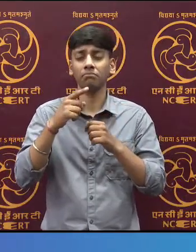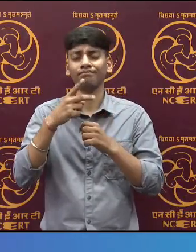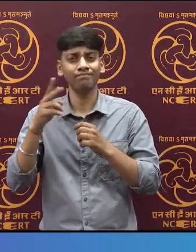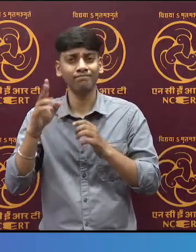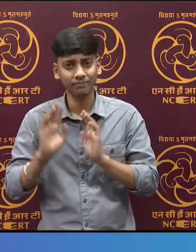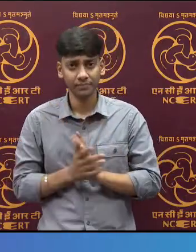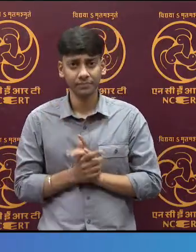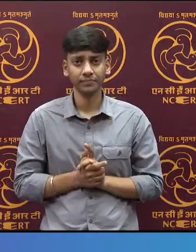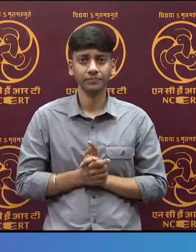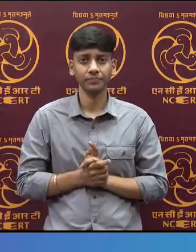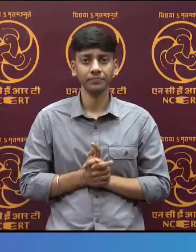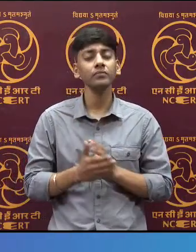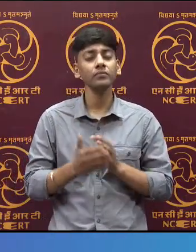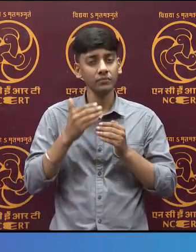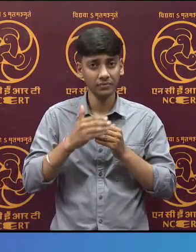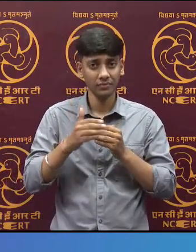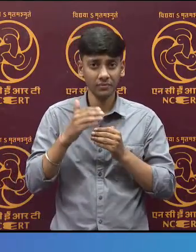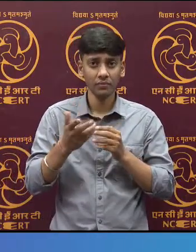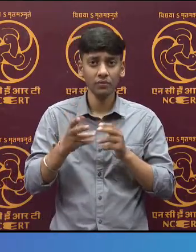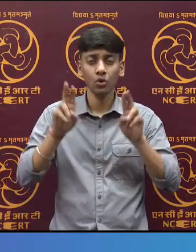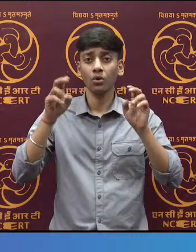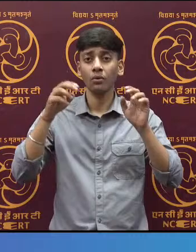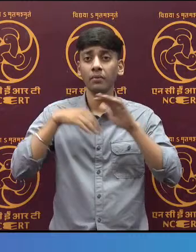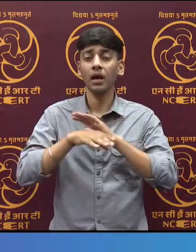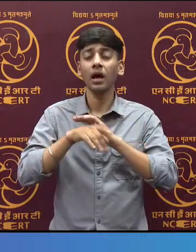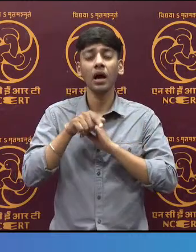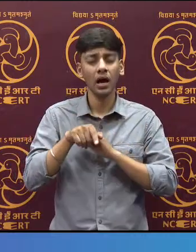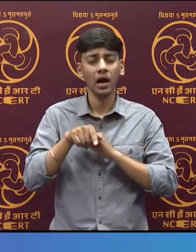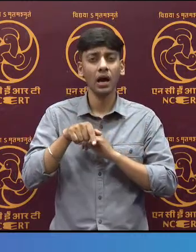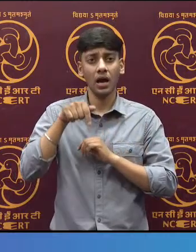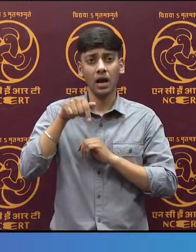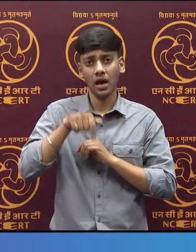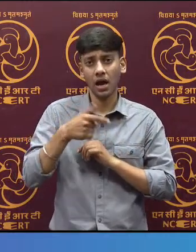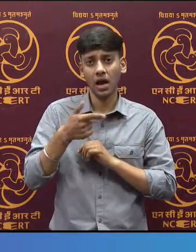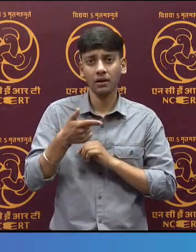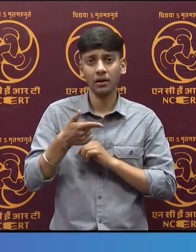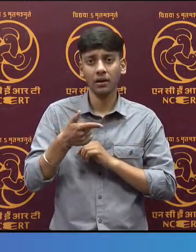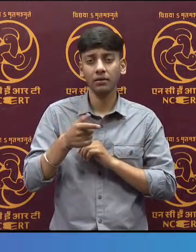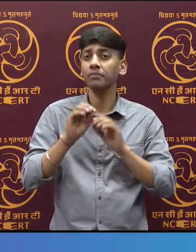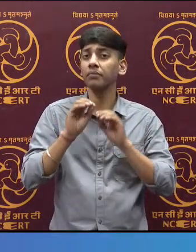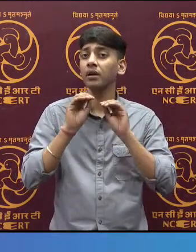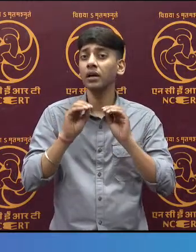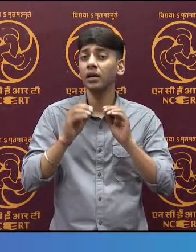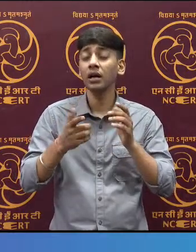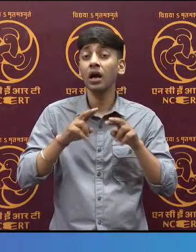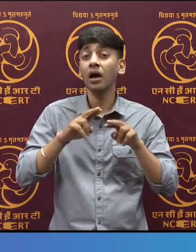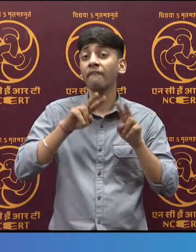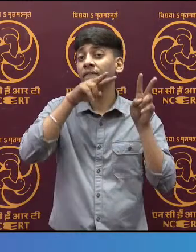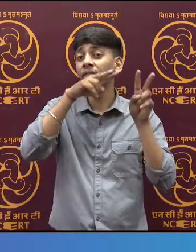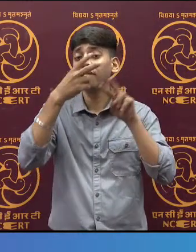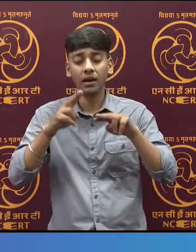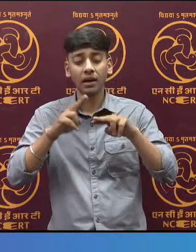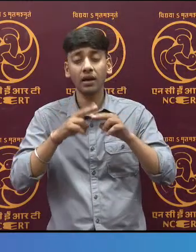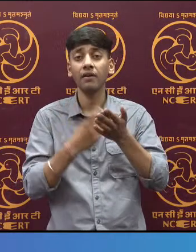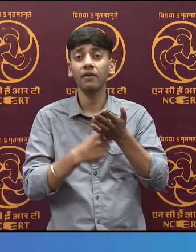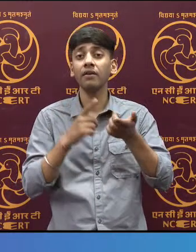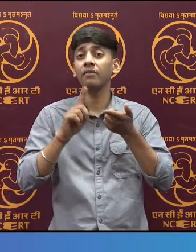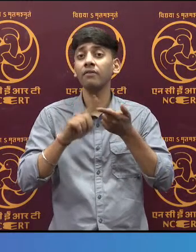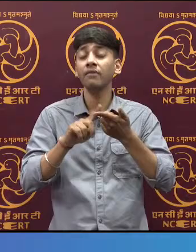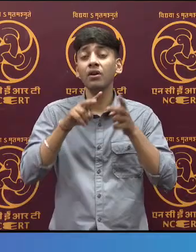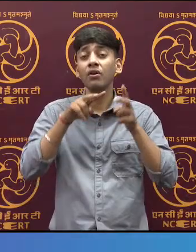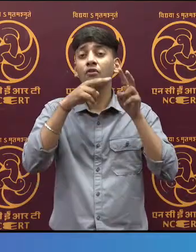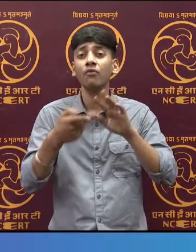square. So, continuing to that topic, today we will be studying in detail about free fall, acceleration due to